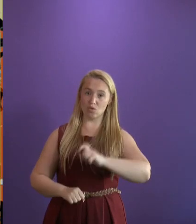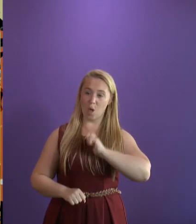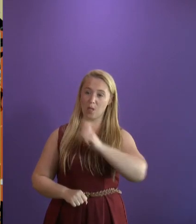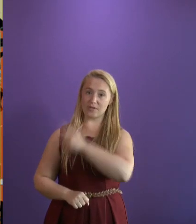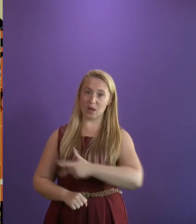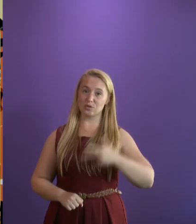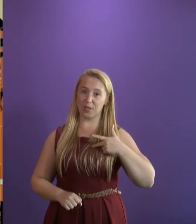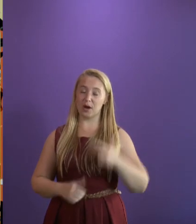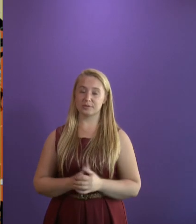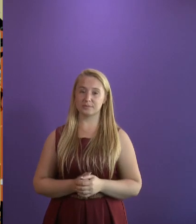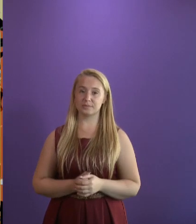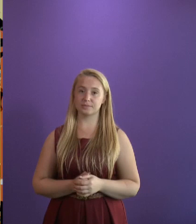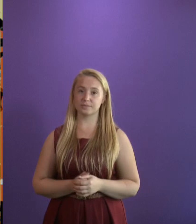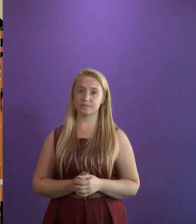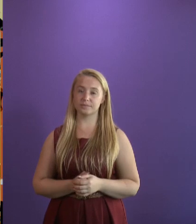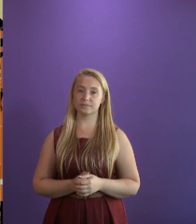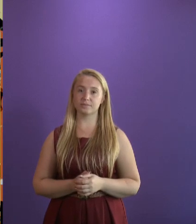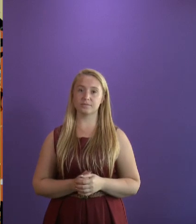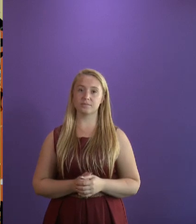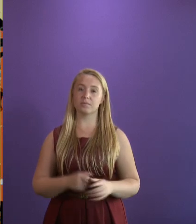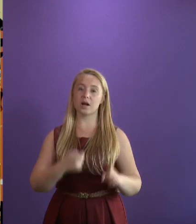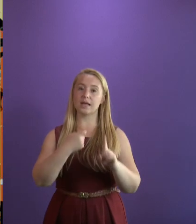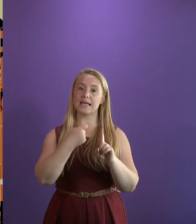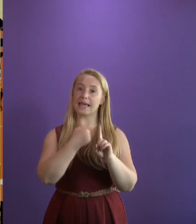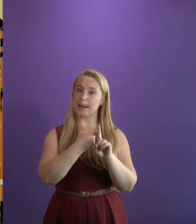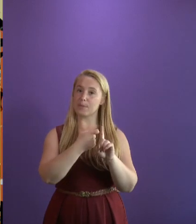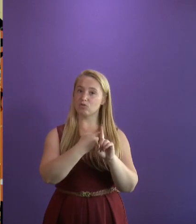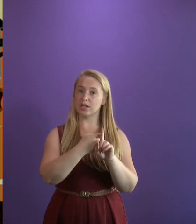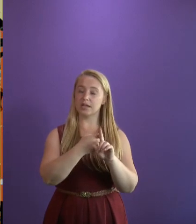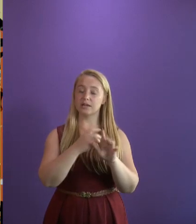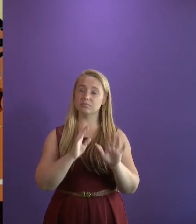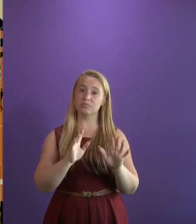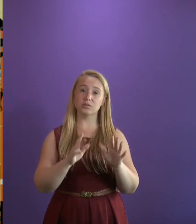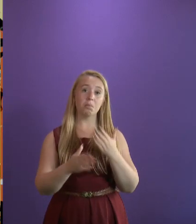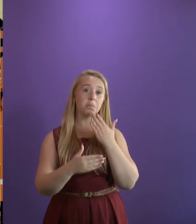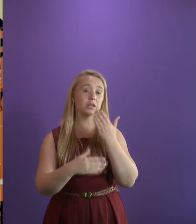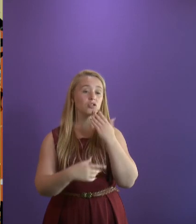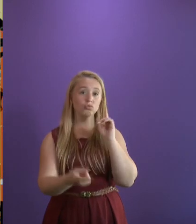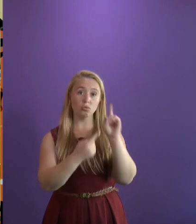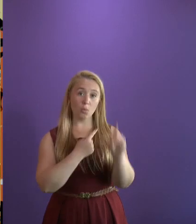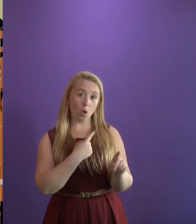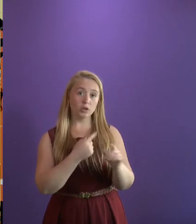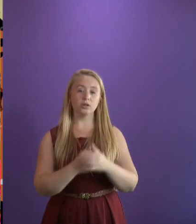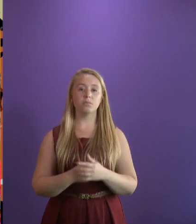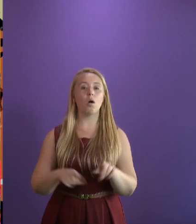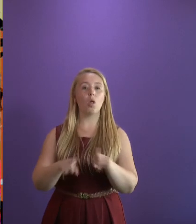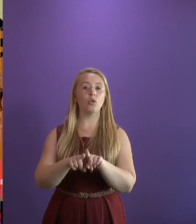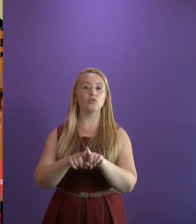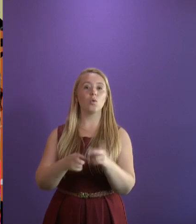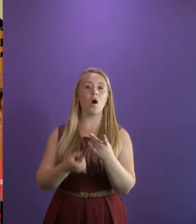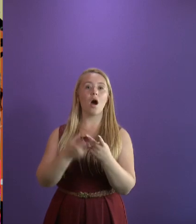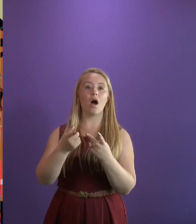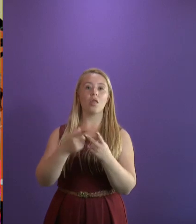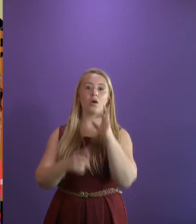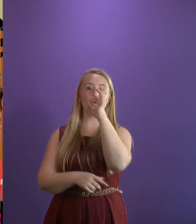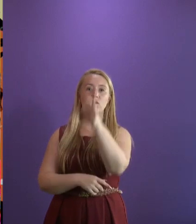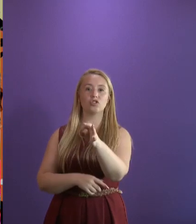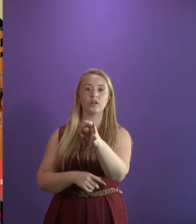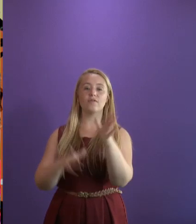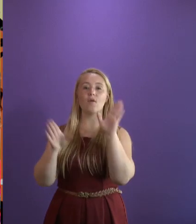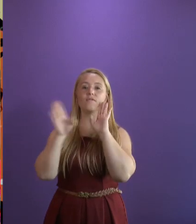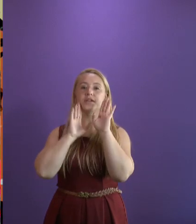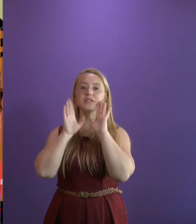of that. But if I can ask Kay Marie to perhaps address that, but also I've got a question from Anne on Facebook